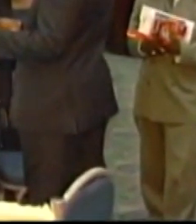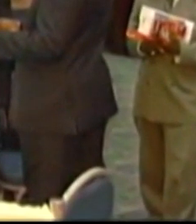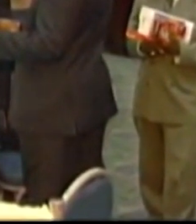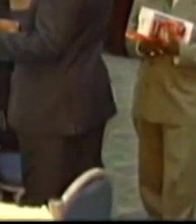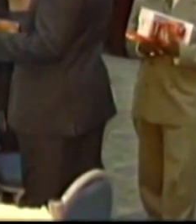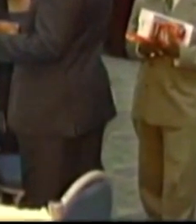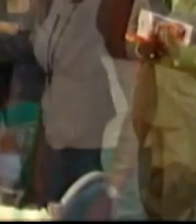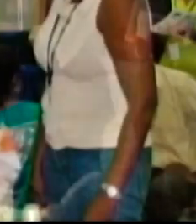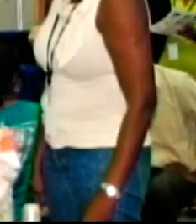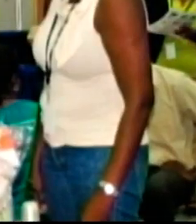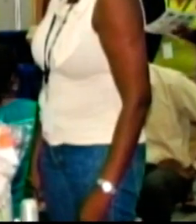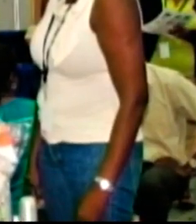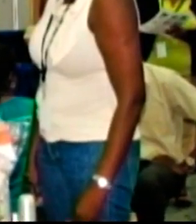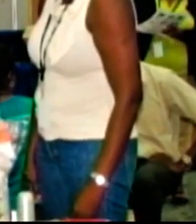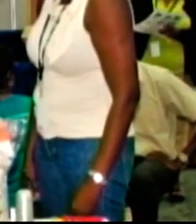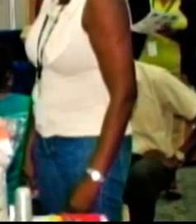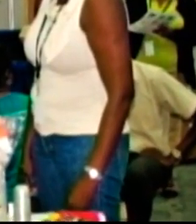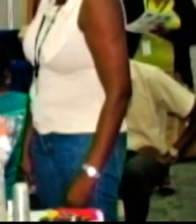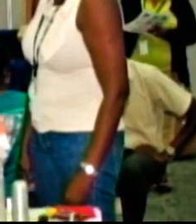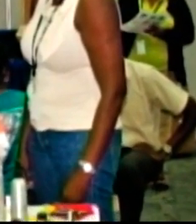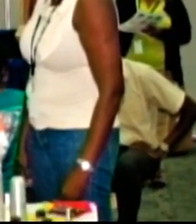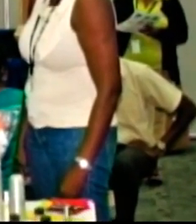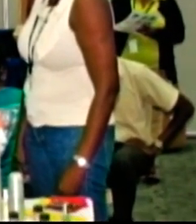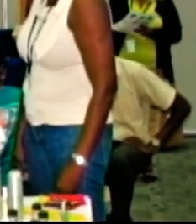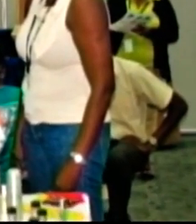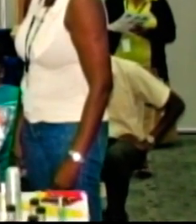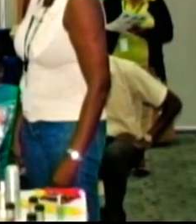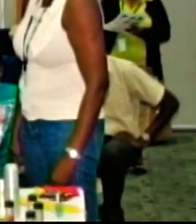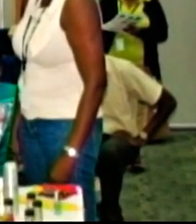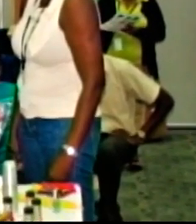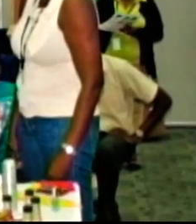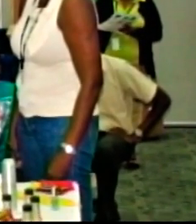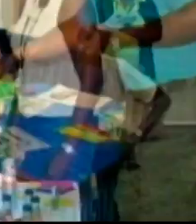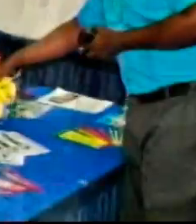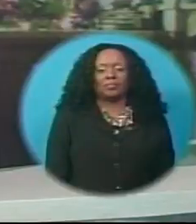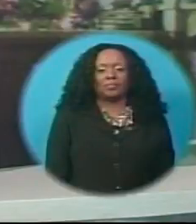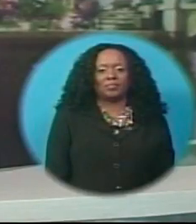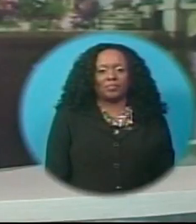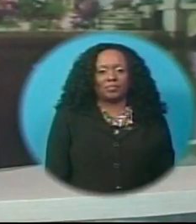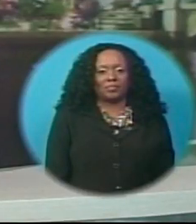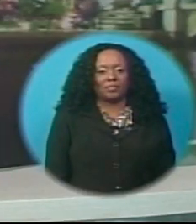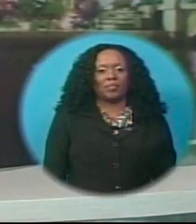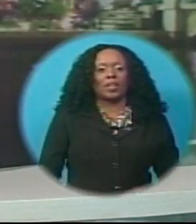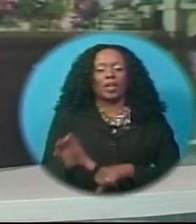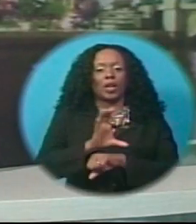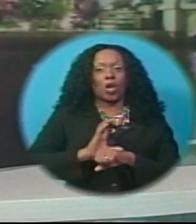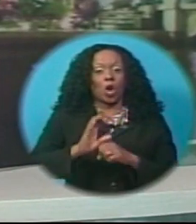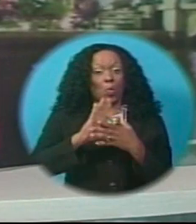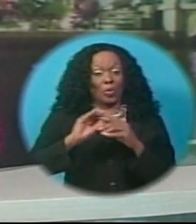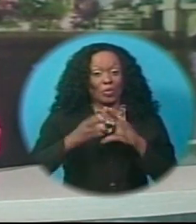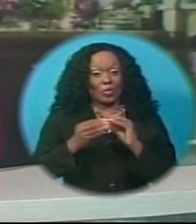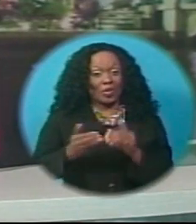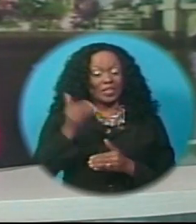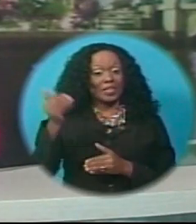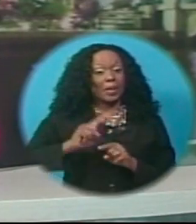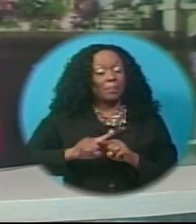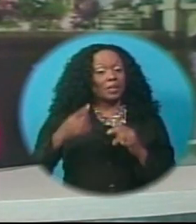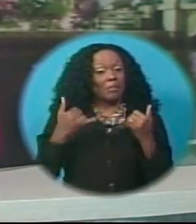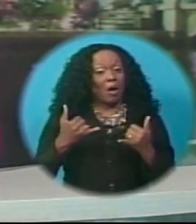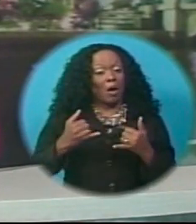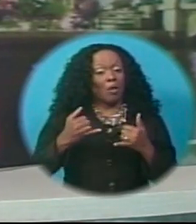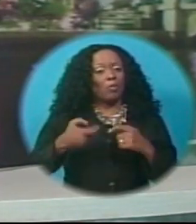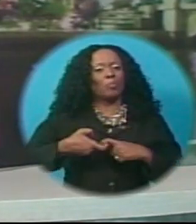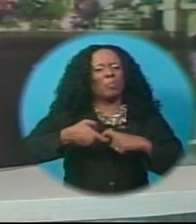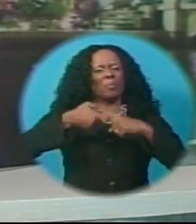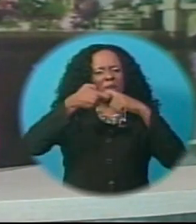interactive and meaningful conference. Kent Jerson, CBC News. Well, still to come, a look at some of the stories making